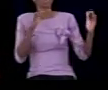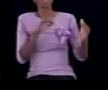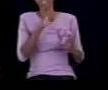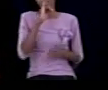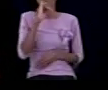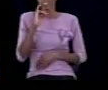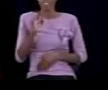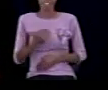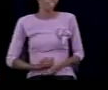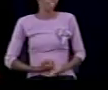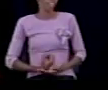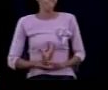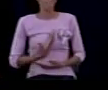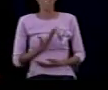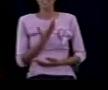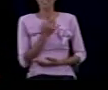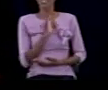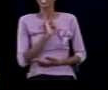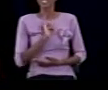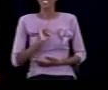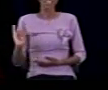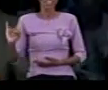Hope is stirring.